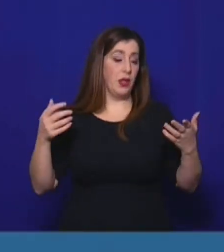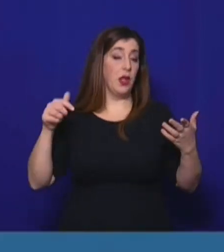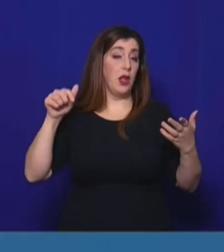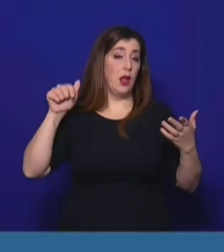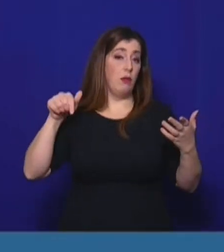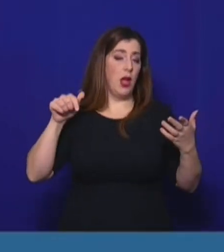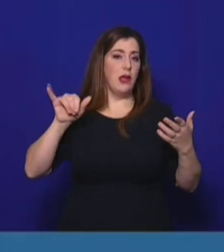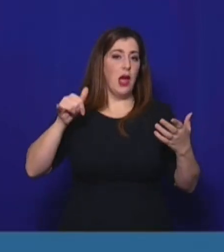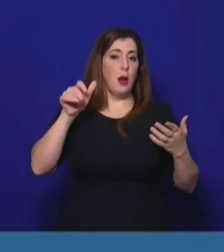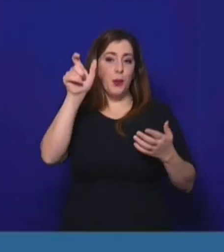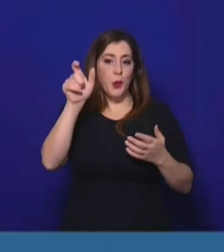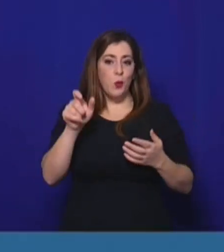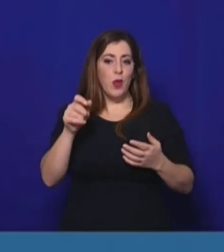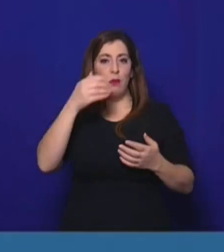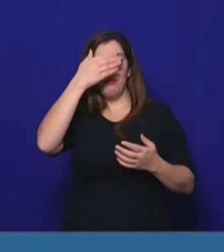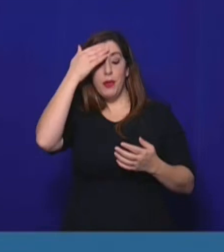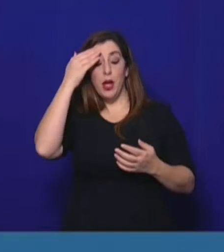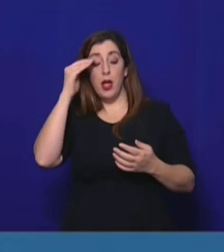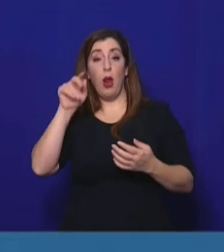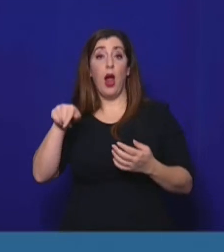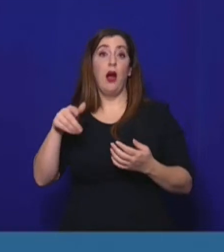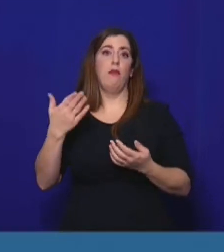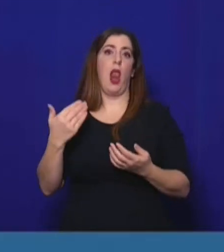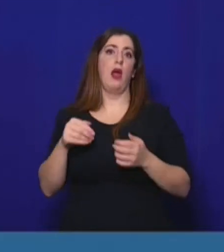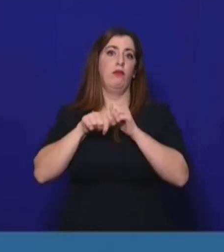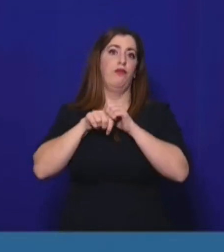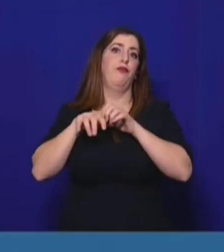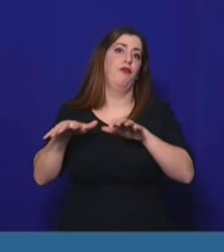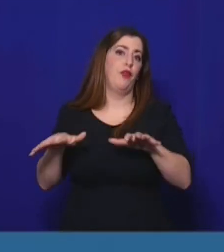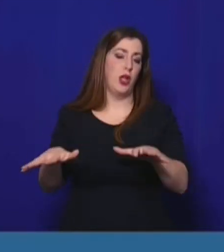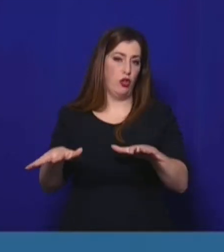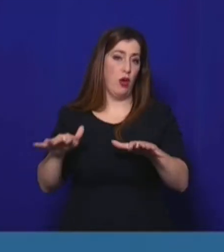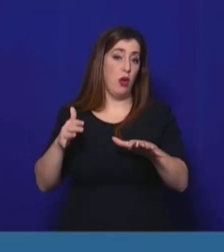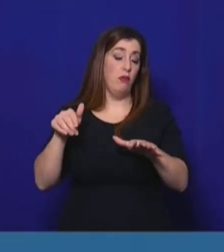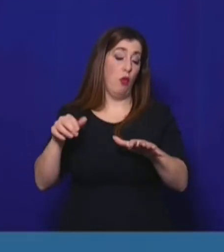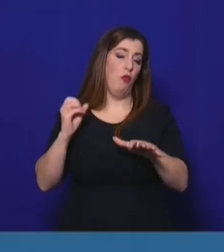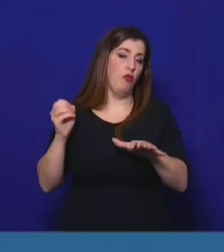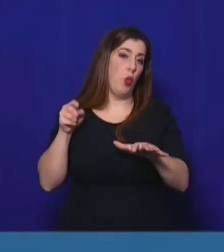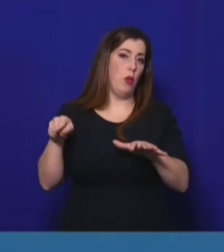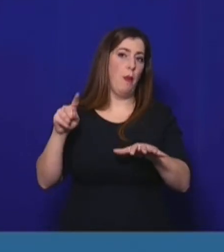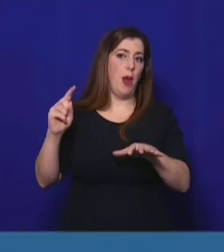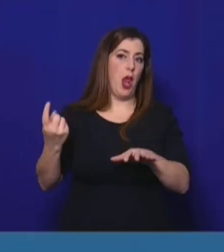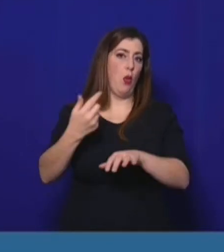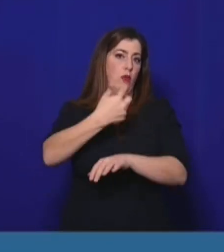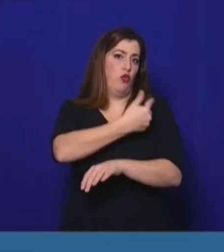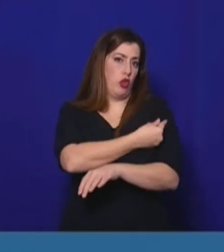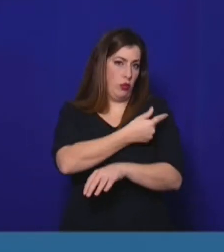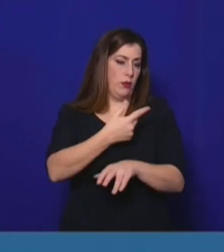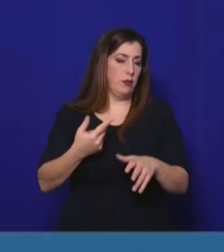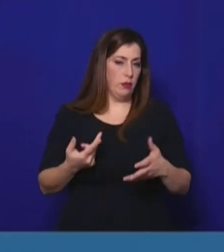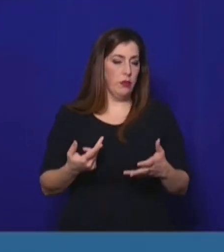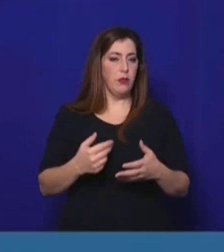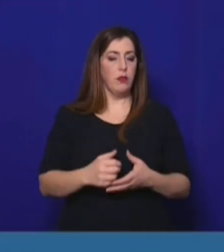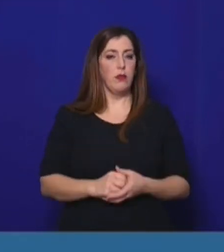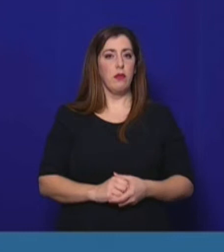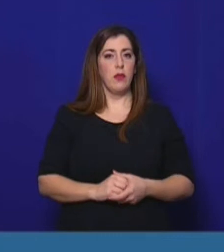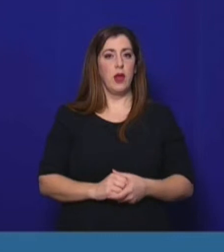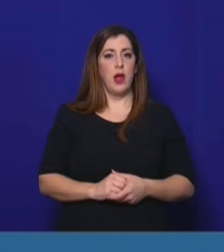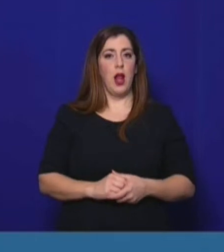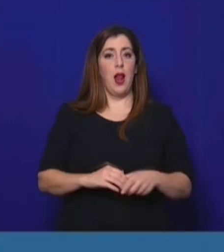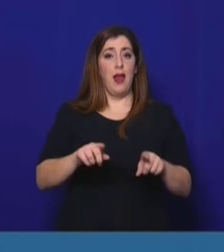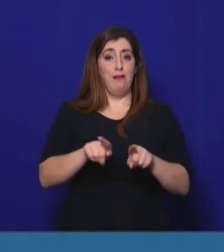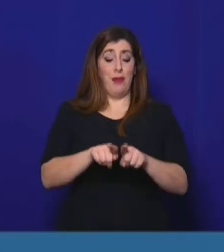hemmhekk jista' jkollok nies oħrajn ta' madwaru li jiġu affettwati la dawk ingħataw il-prijorità. U aħna wkoll qegħdin simili wkoll